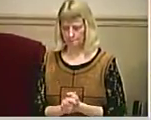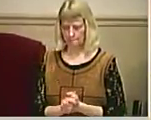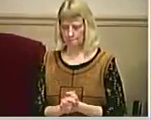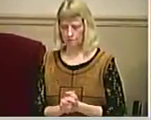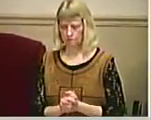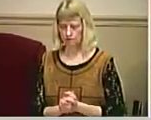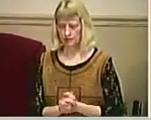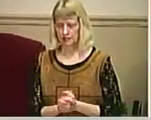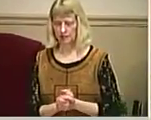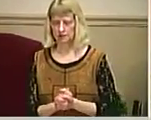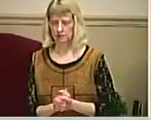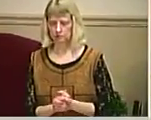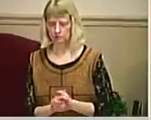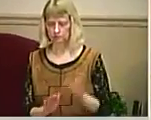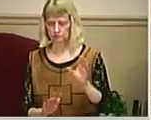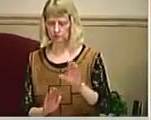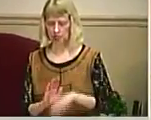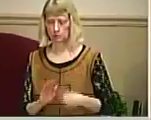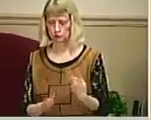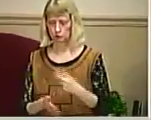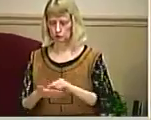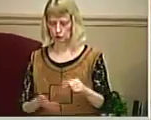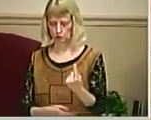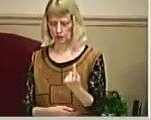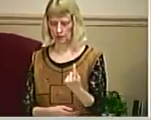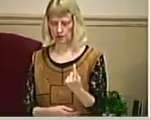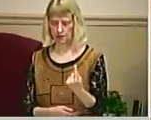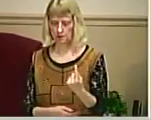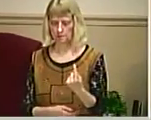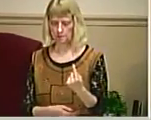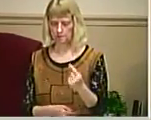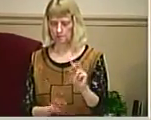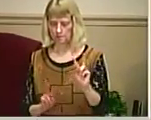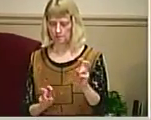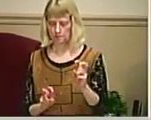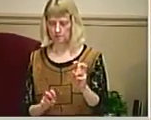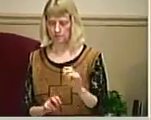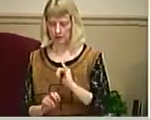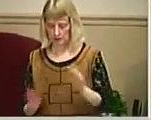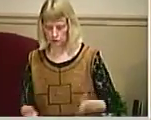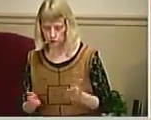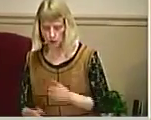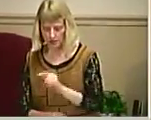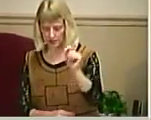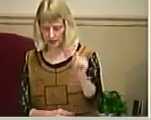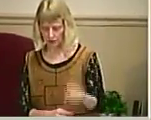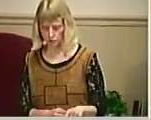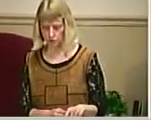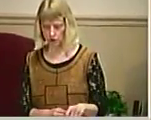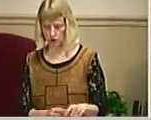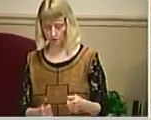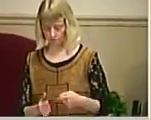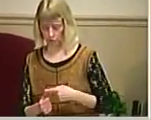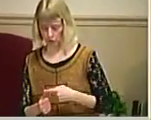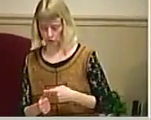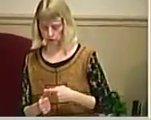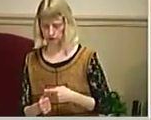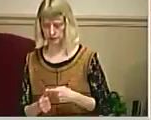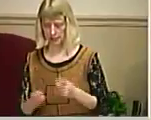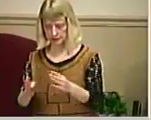1 Timothy chapter 2, verse 1. The Word of God says, I exhort, therefore, that first of